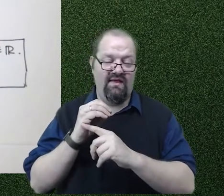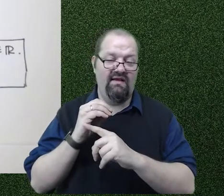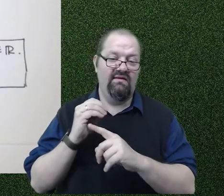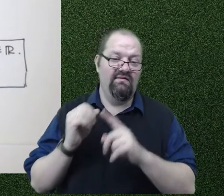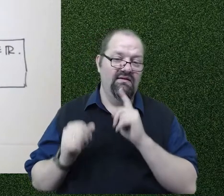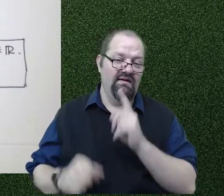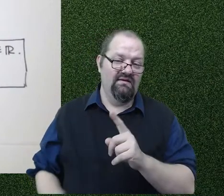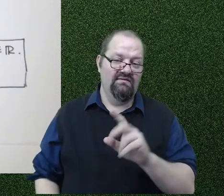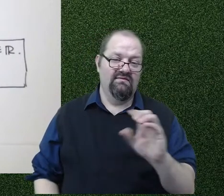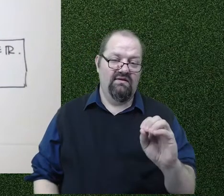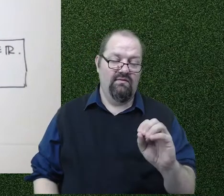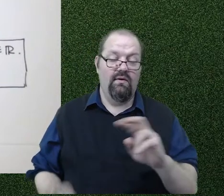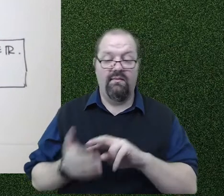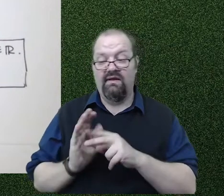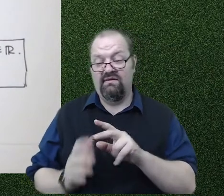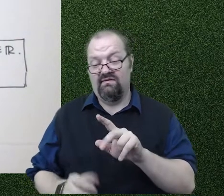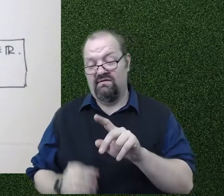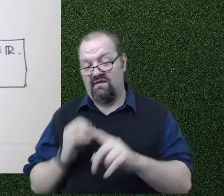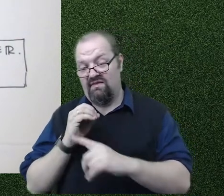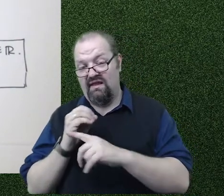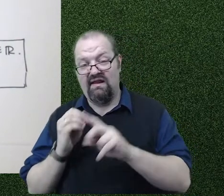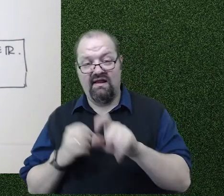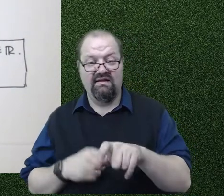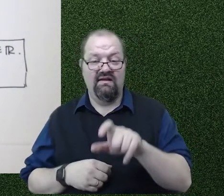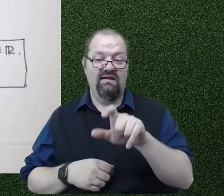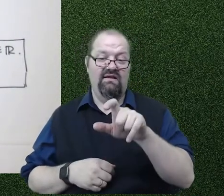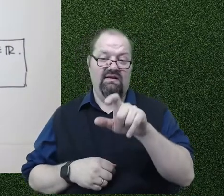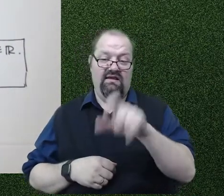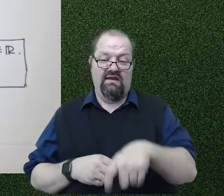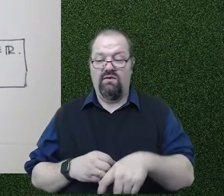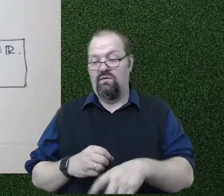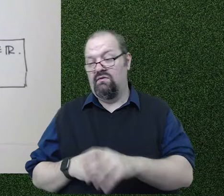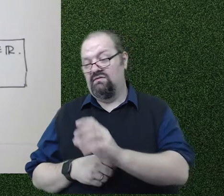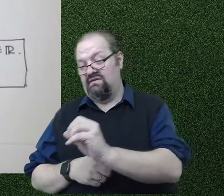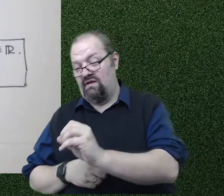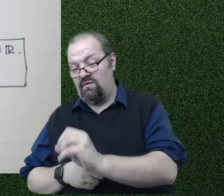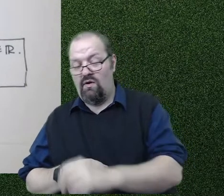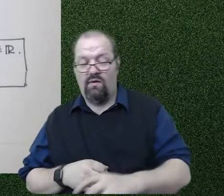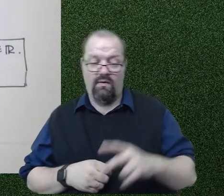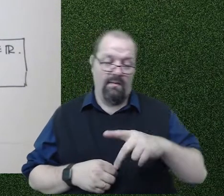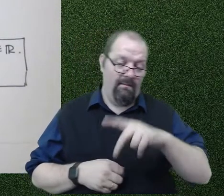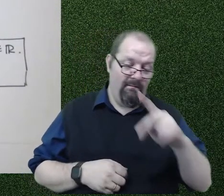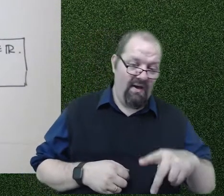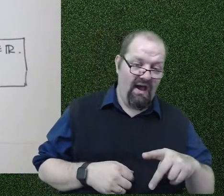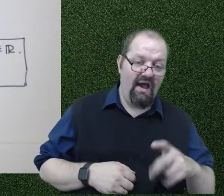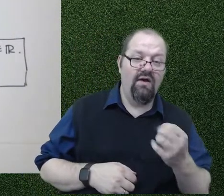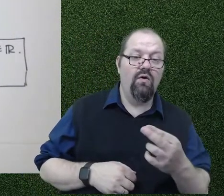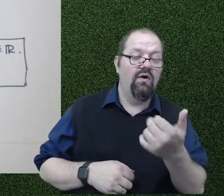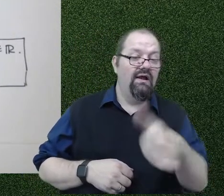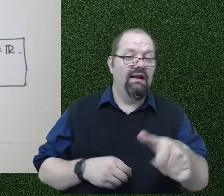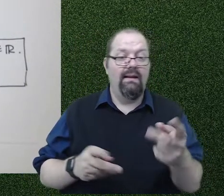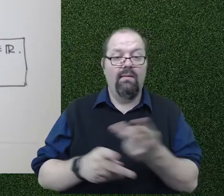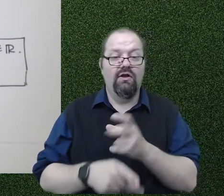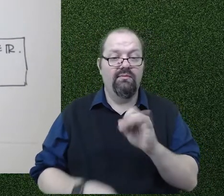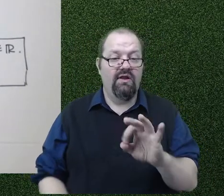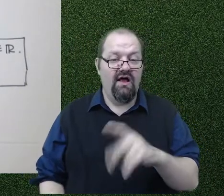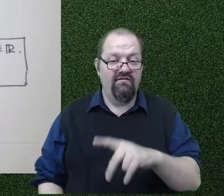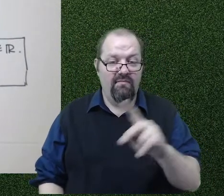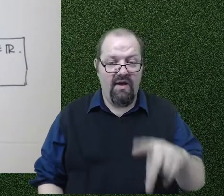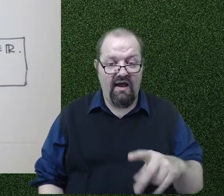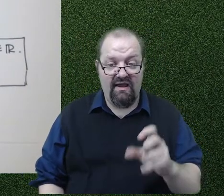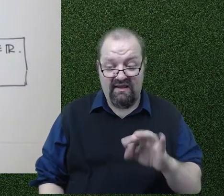which means that theta equals 0 or pi, or any multiple of pi. That means if it's